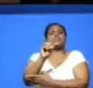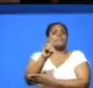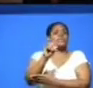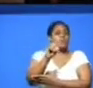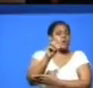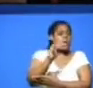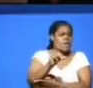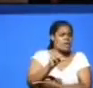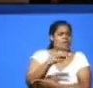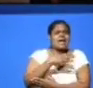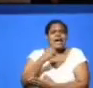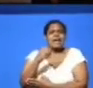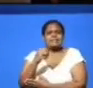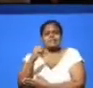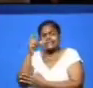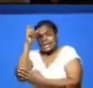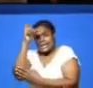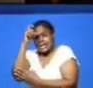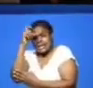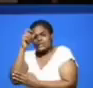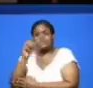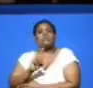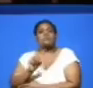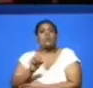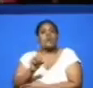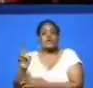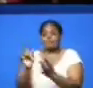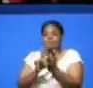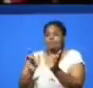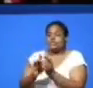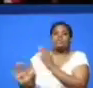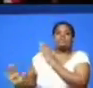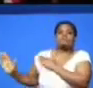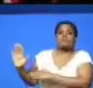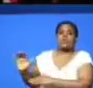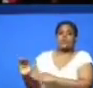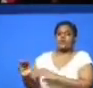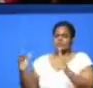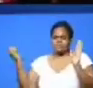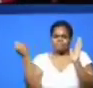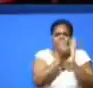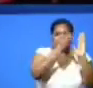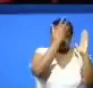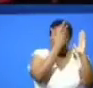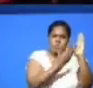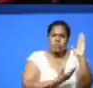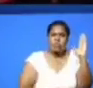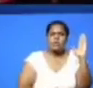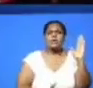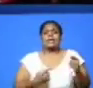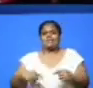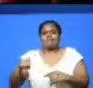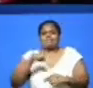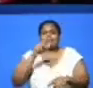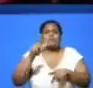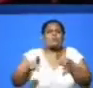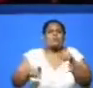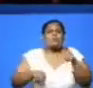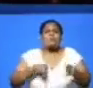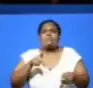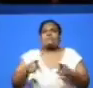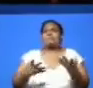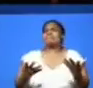our Lord also was crucified. And they of the people and kindreds